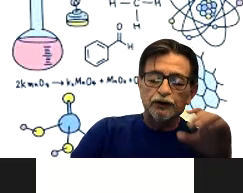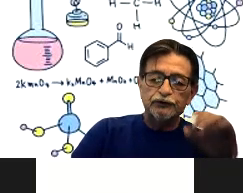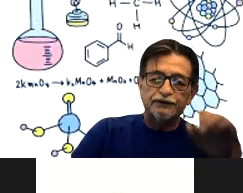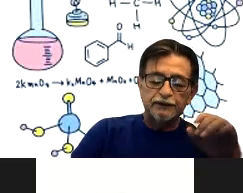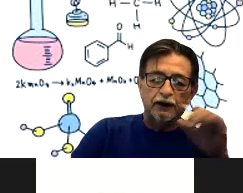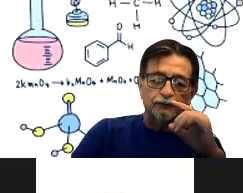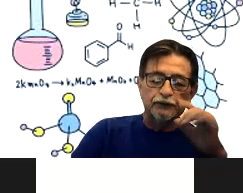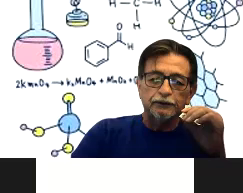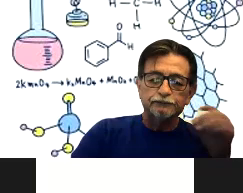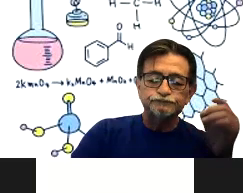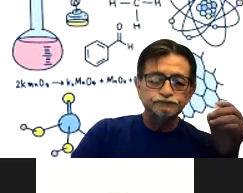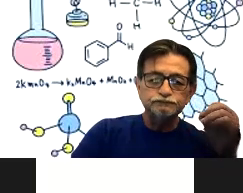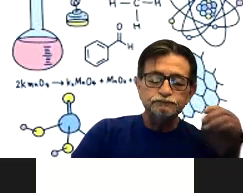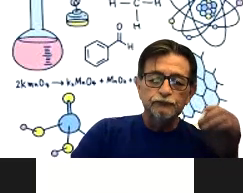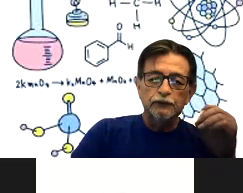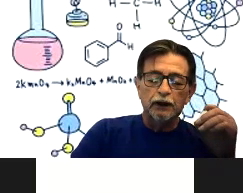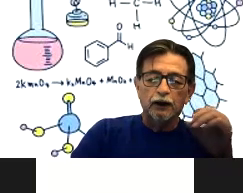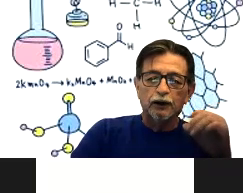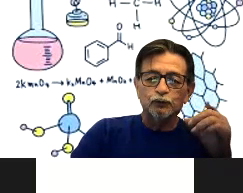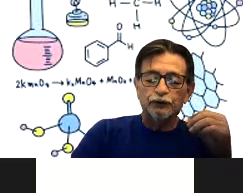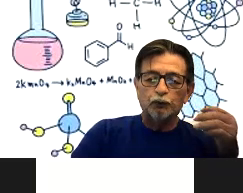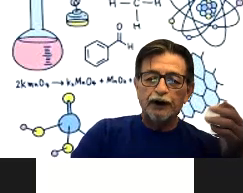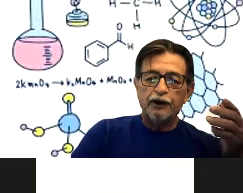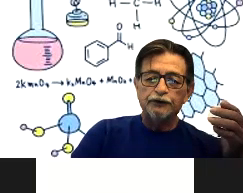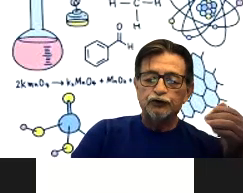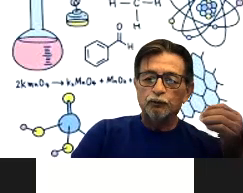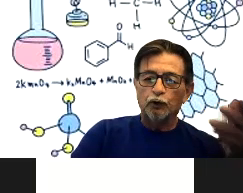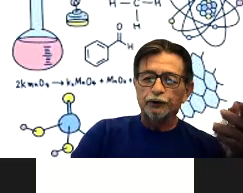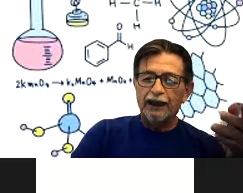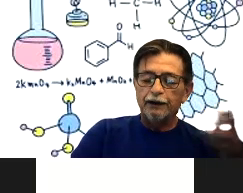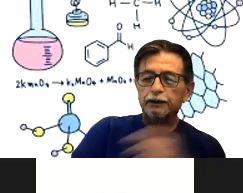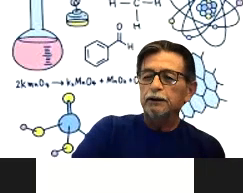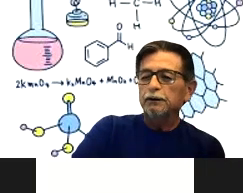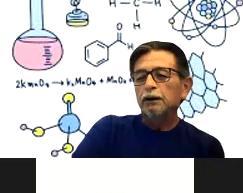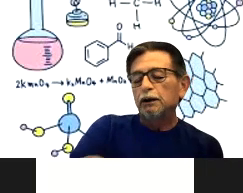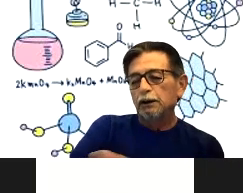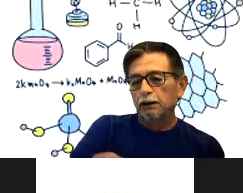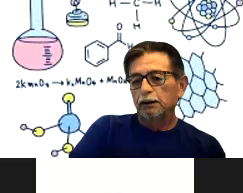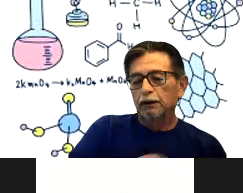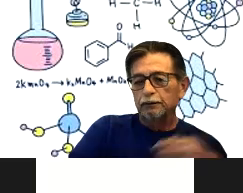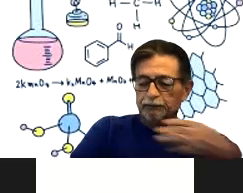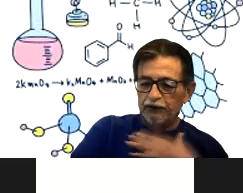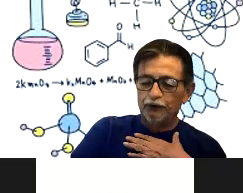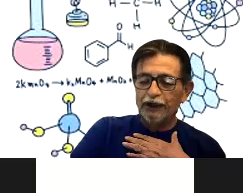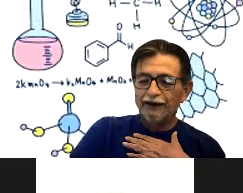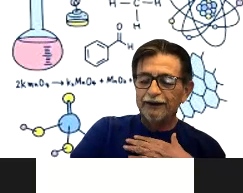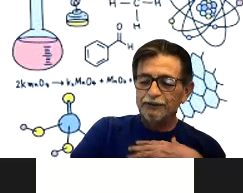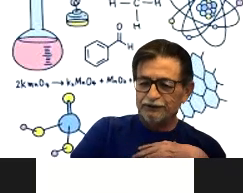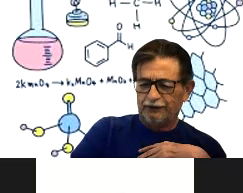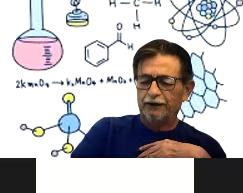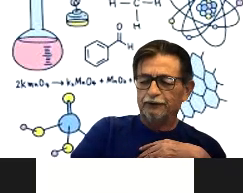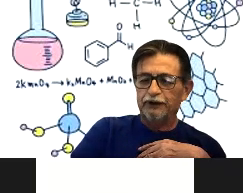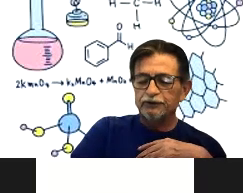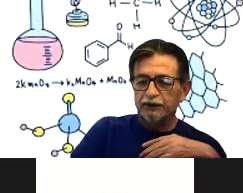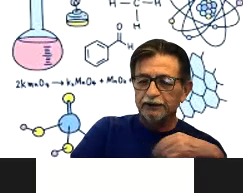But the structure itself, and when I hear the term organic, being an organic